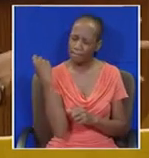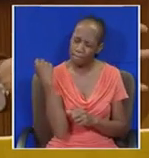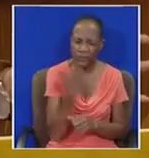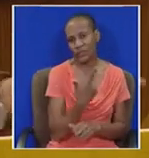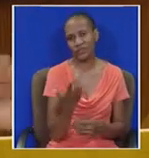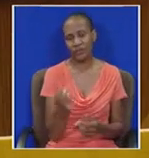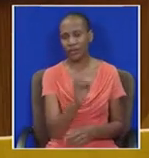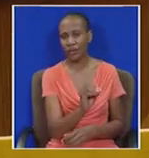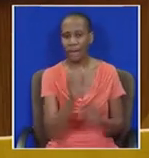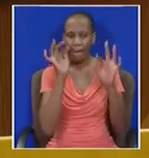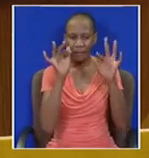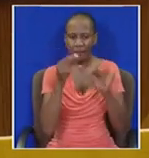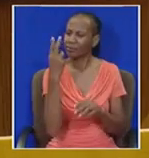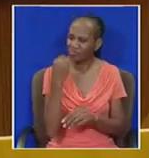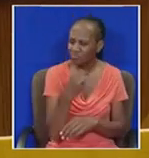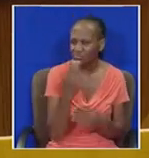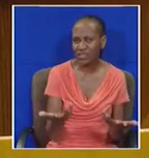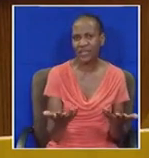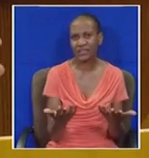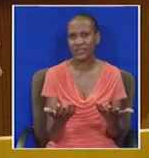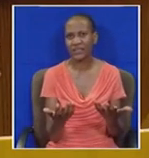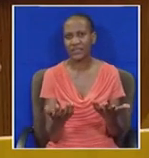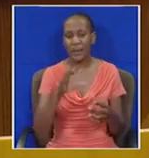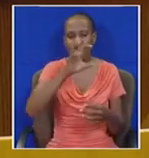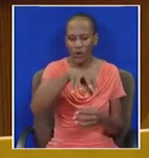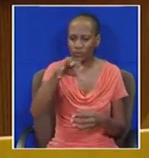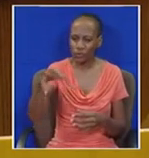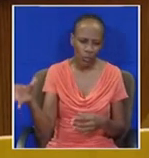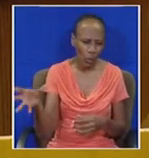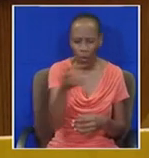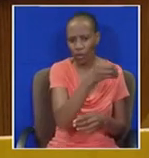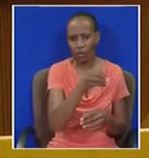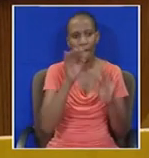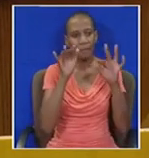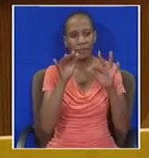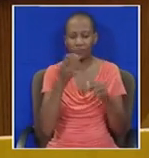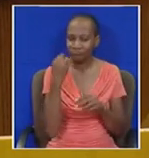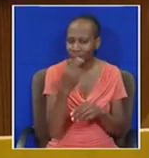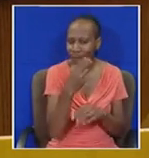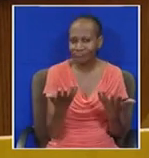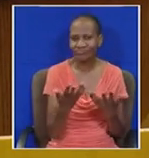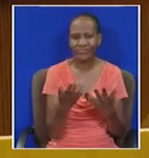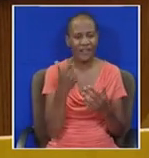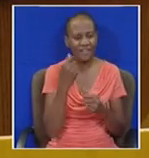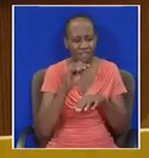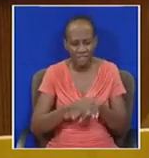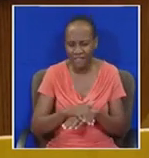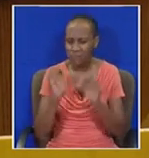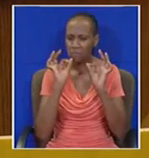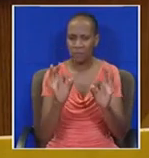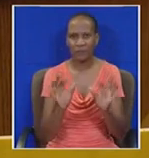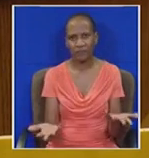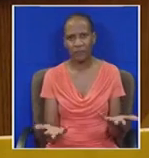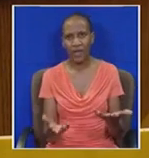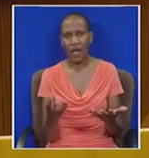hospitable people from every province and group. We have a huge variety